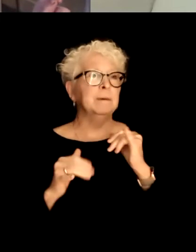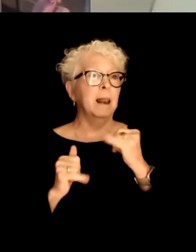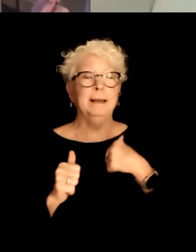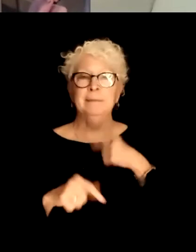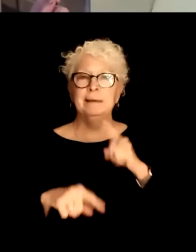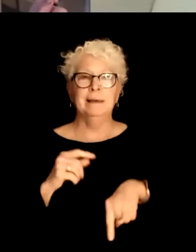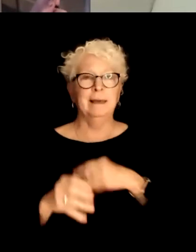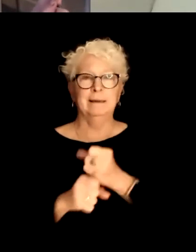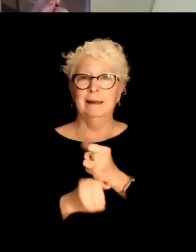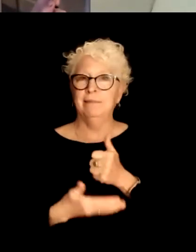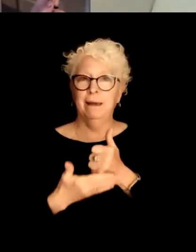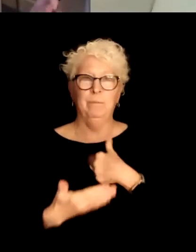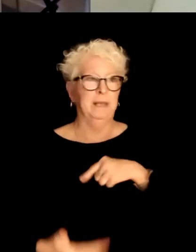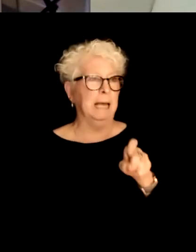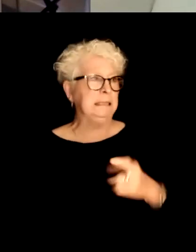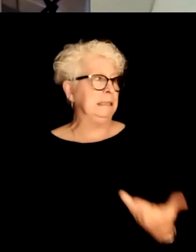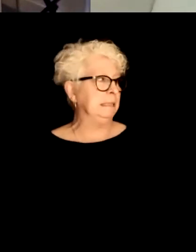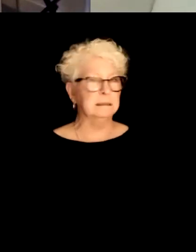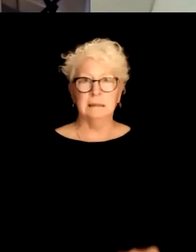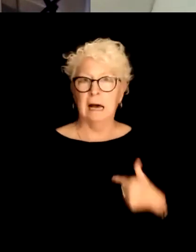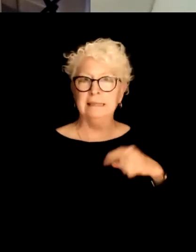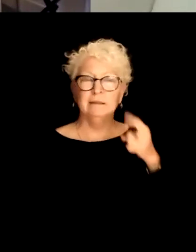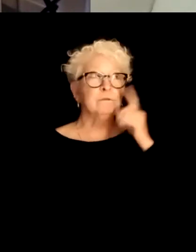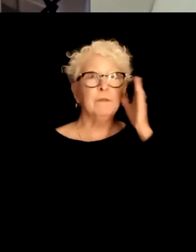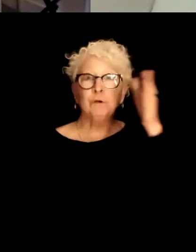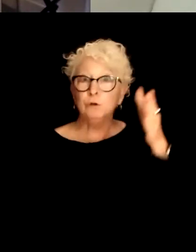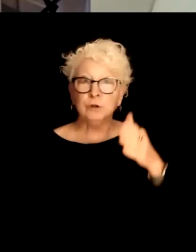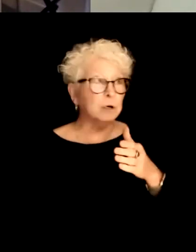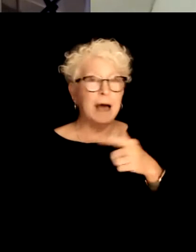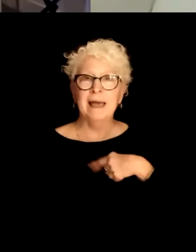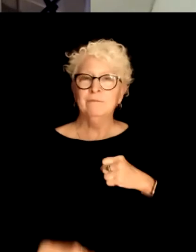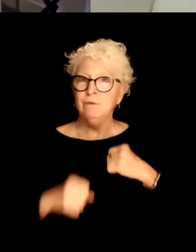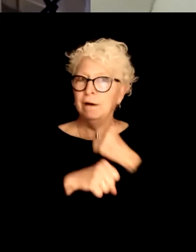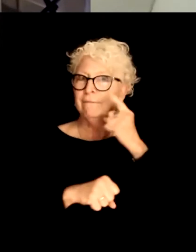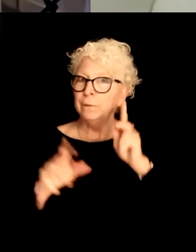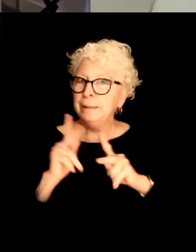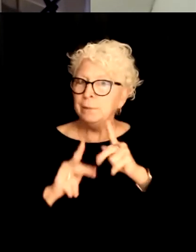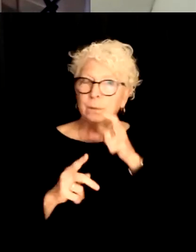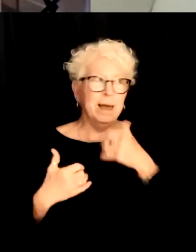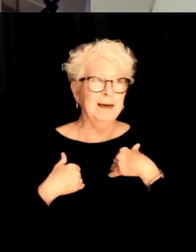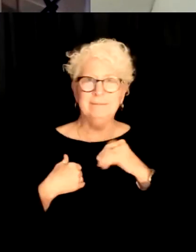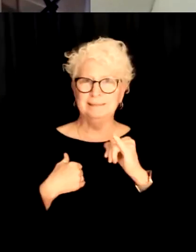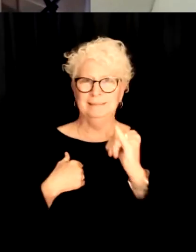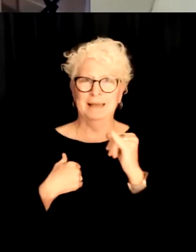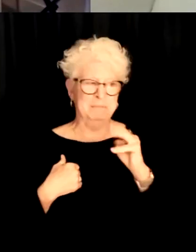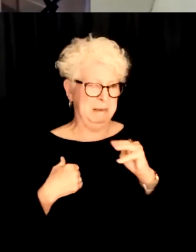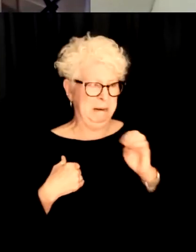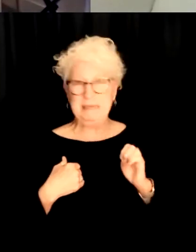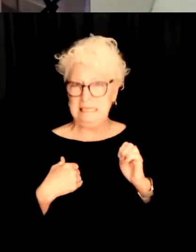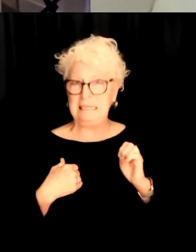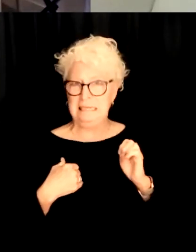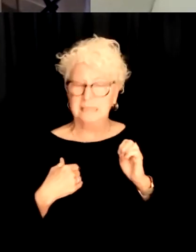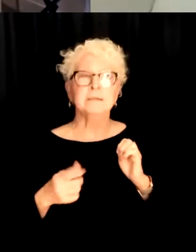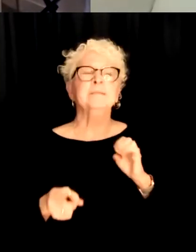help that I needed desperately in the future if I didn't speak up and speak out. So it's been hard. I mean, I guess